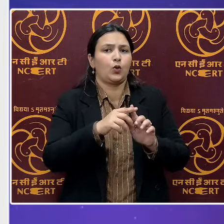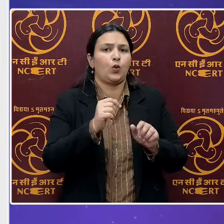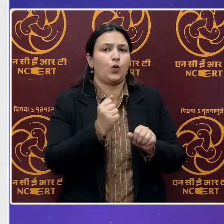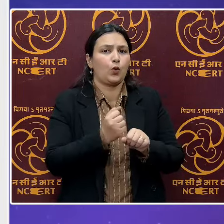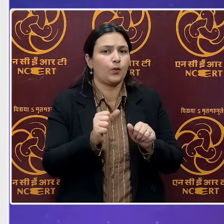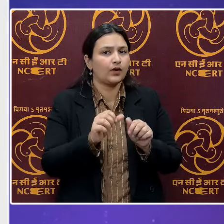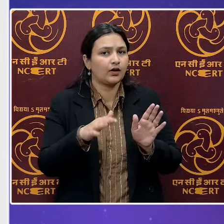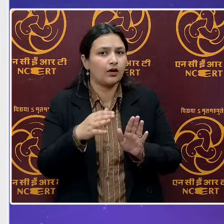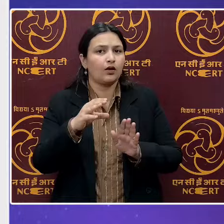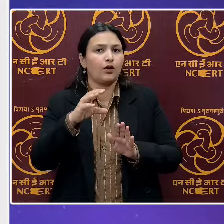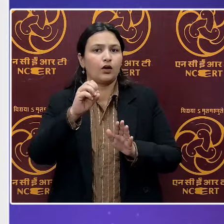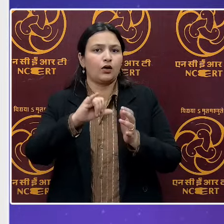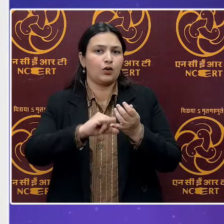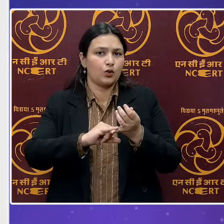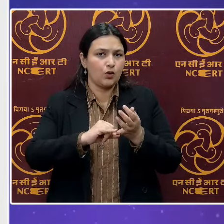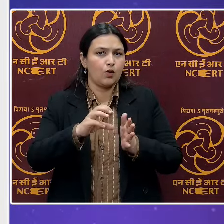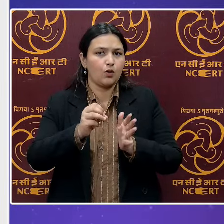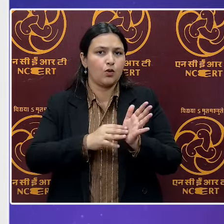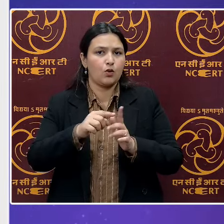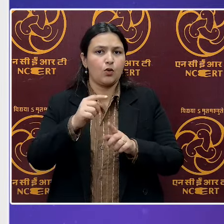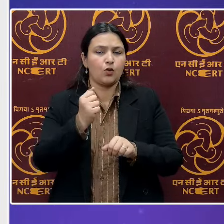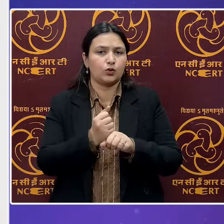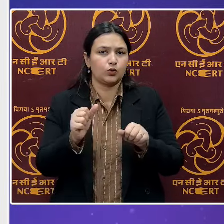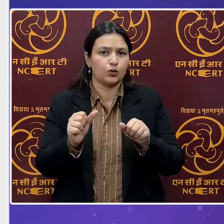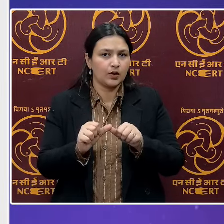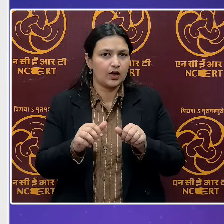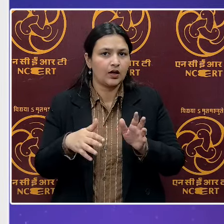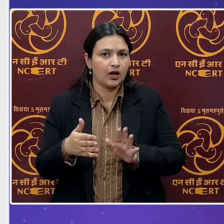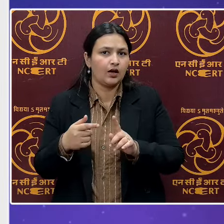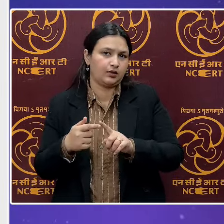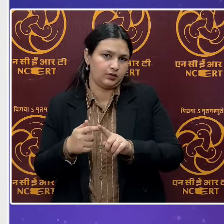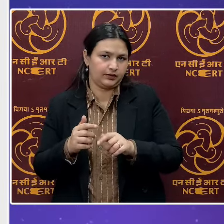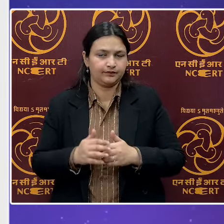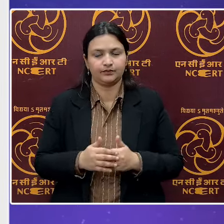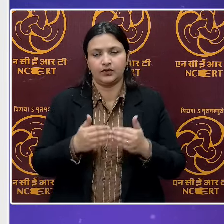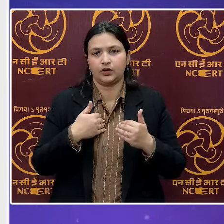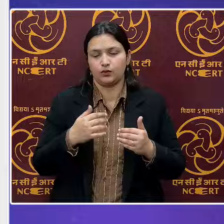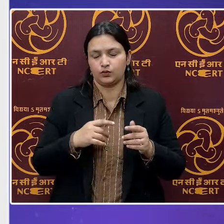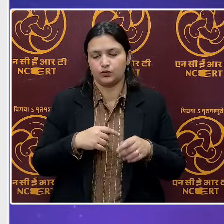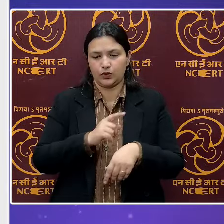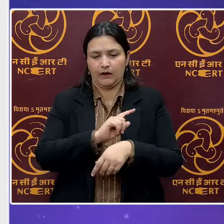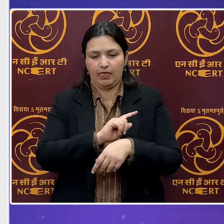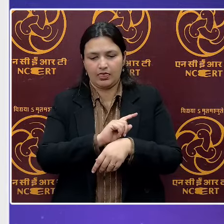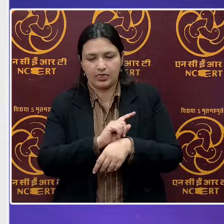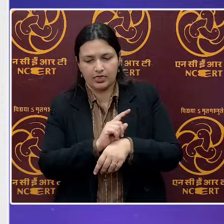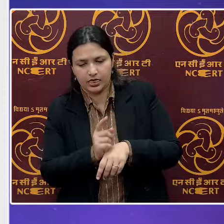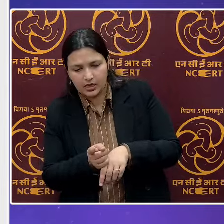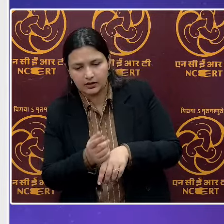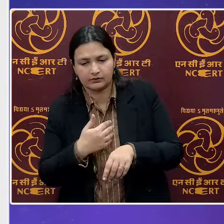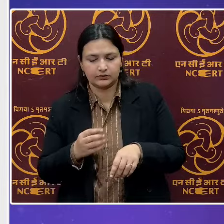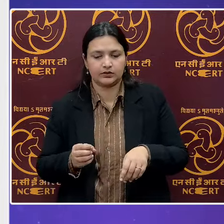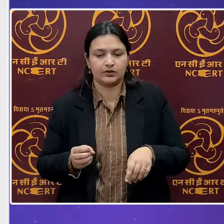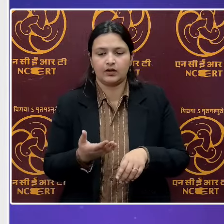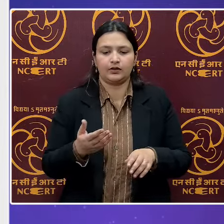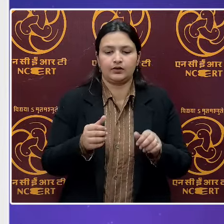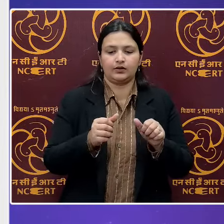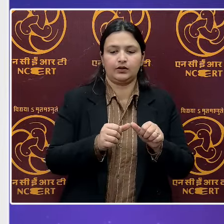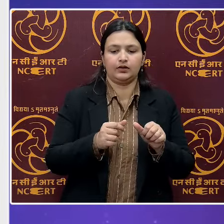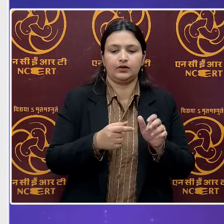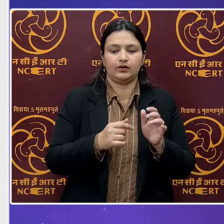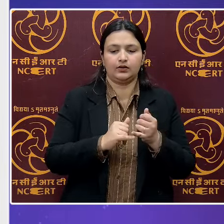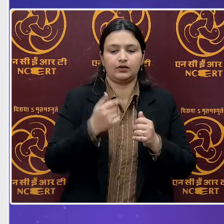and displacement having the same phase? We started with a sin omega t, but what we